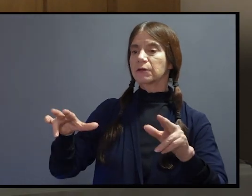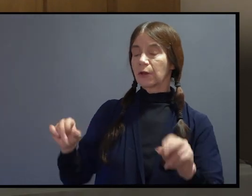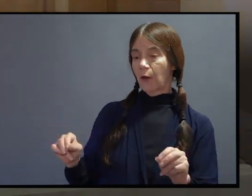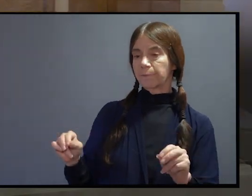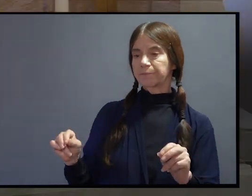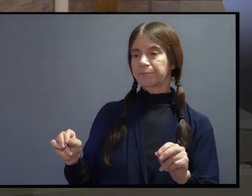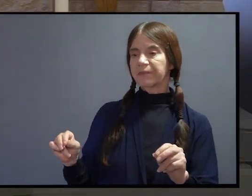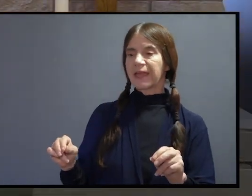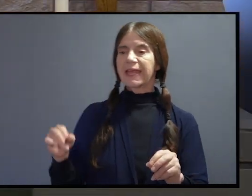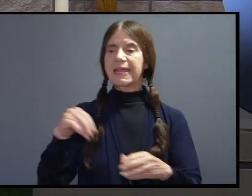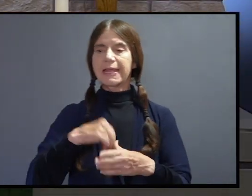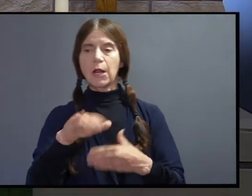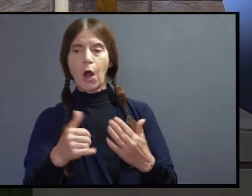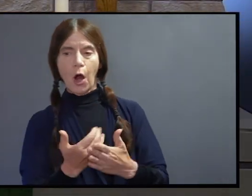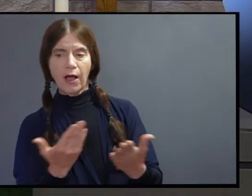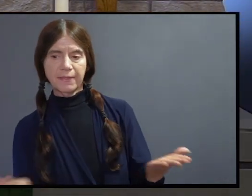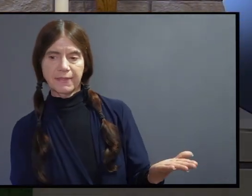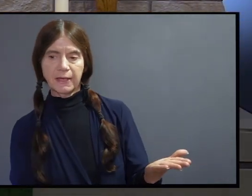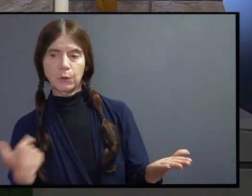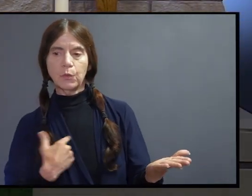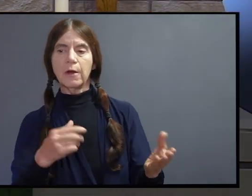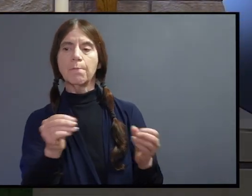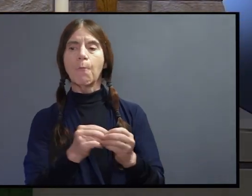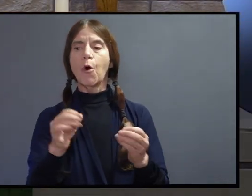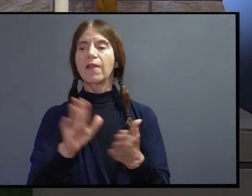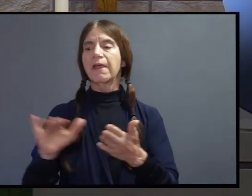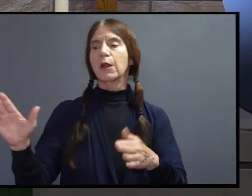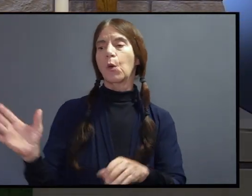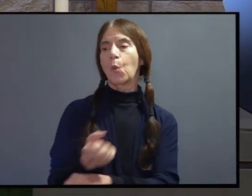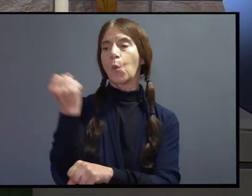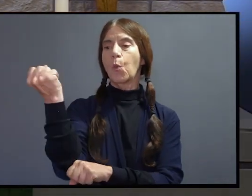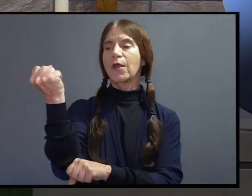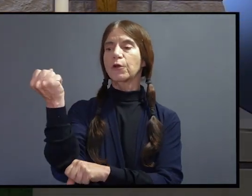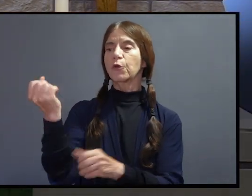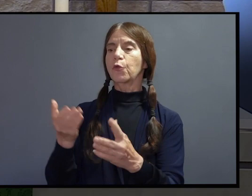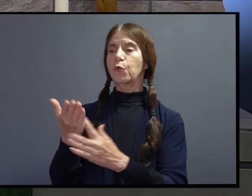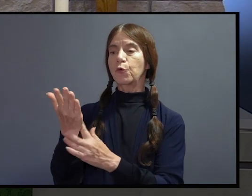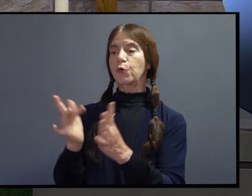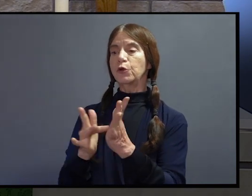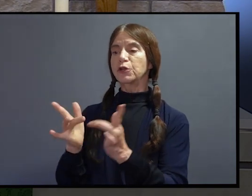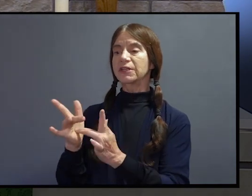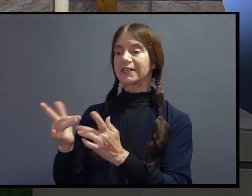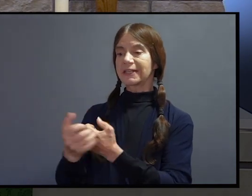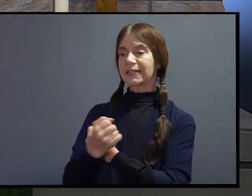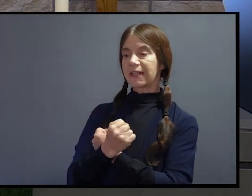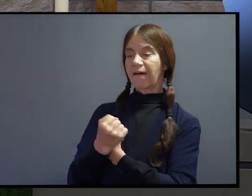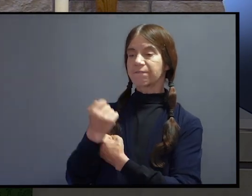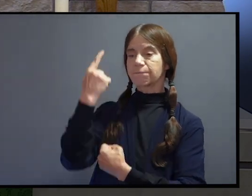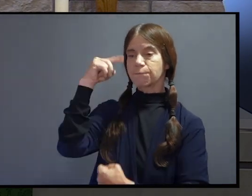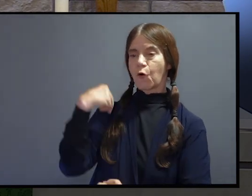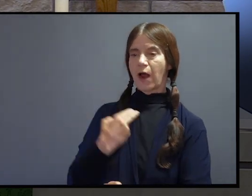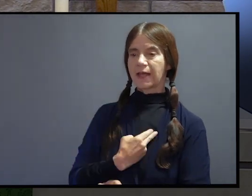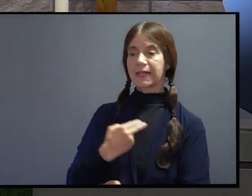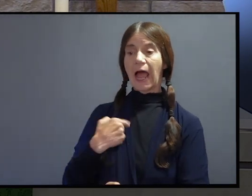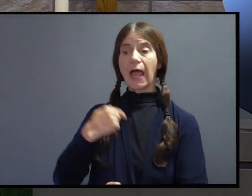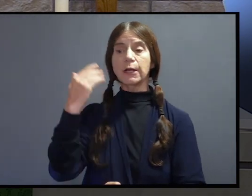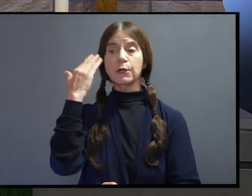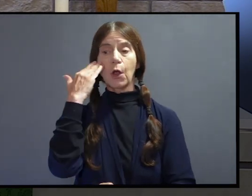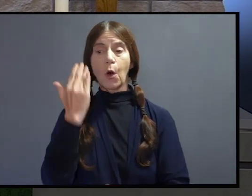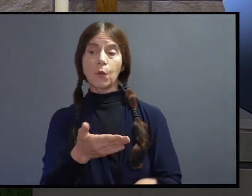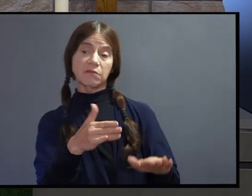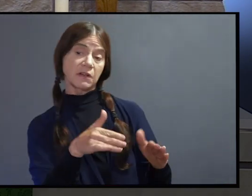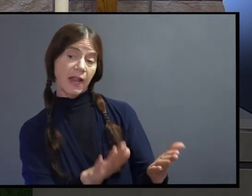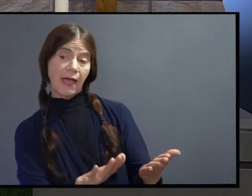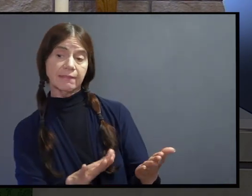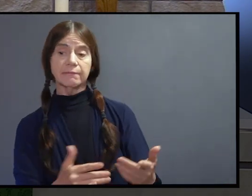be slaughtered. No, in all these things we are more than conquerors through him who loved us.